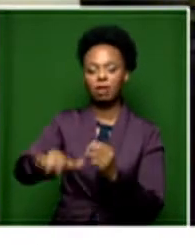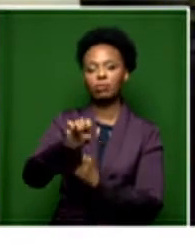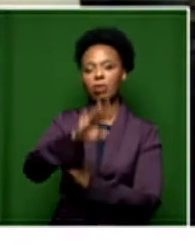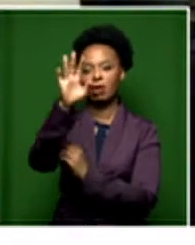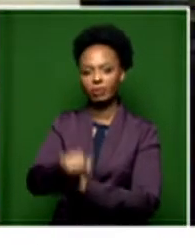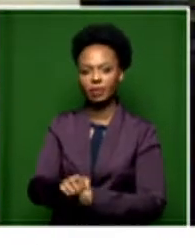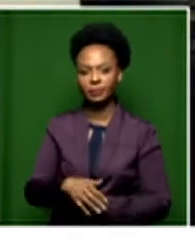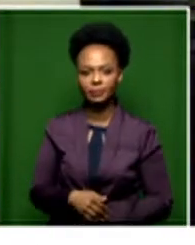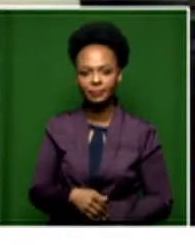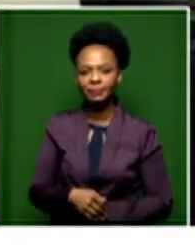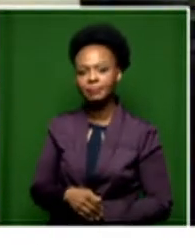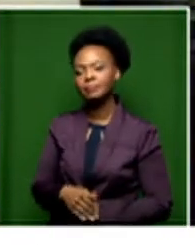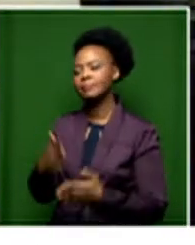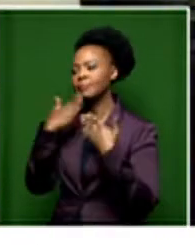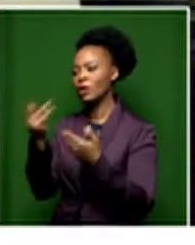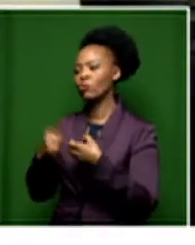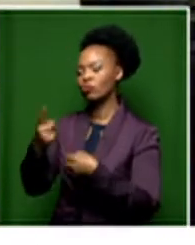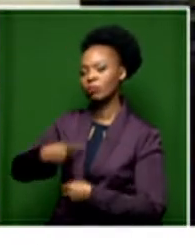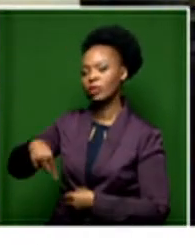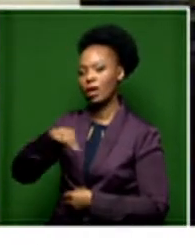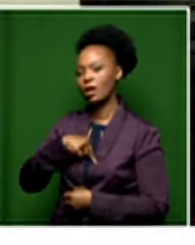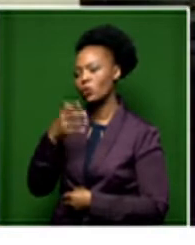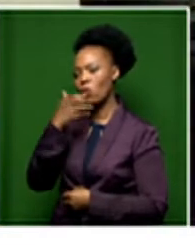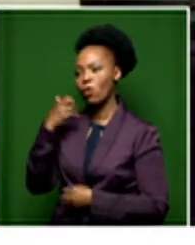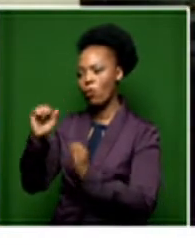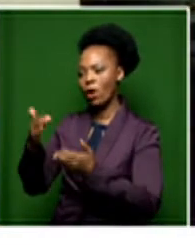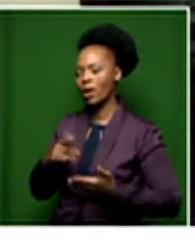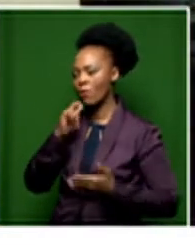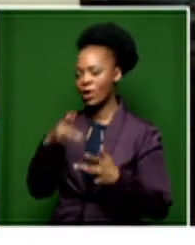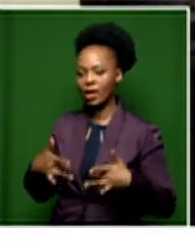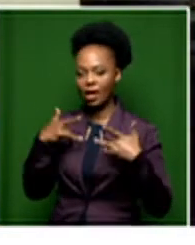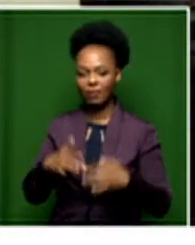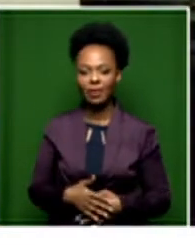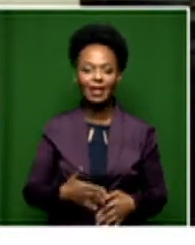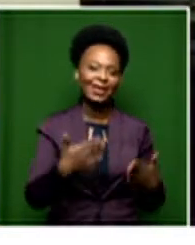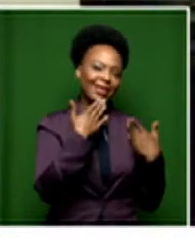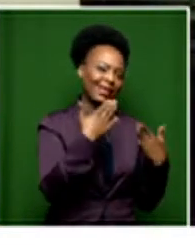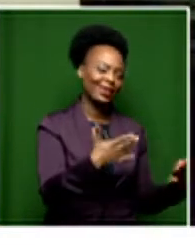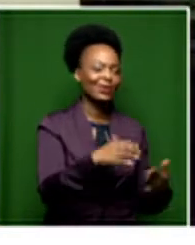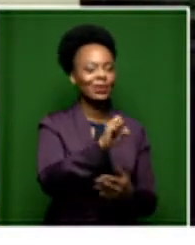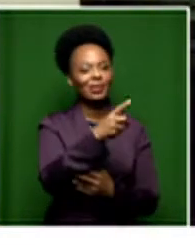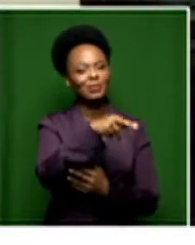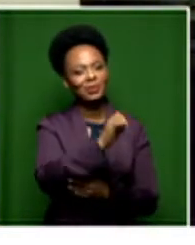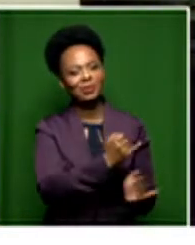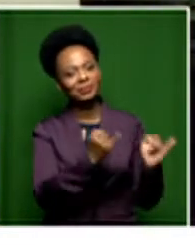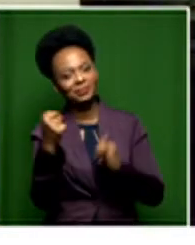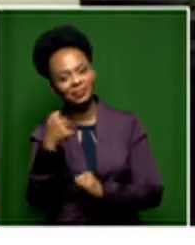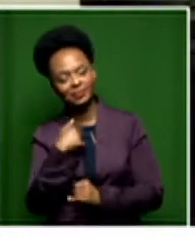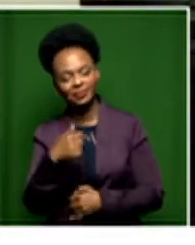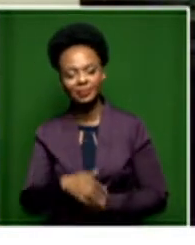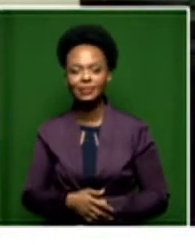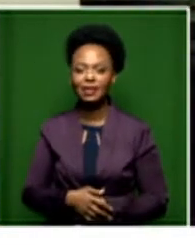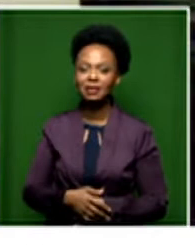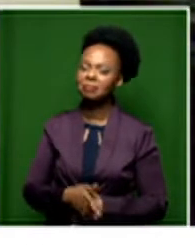us, Yanela, and a warm welcome to Morning Live. Thank you so much, Cynthia, for having me. Now take us through when